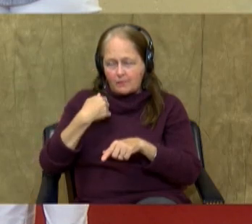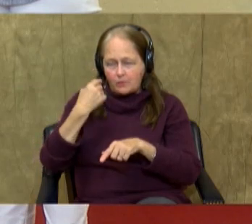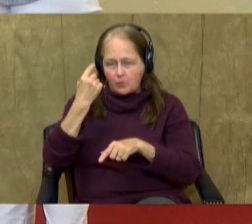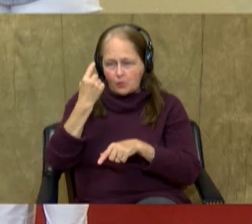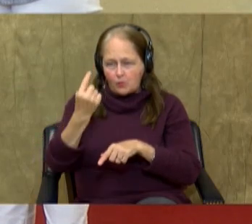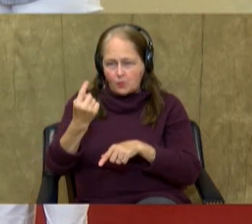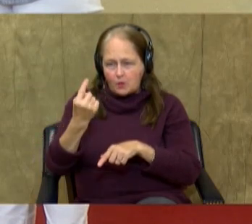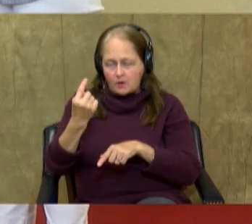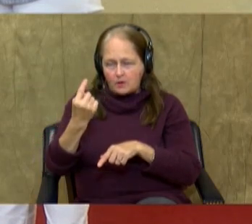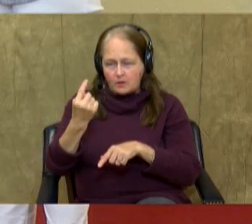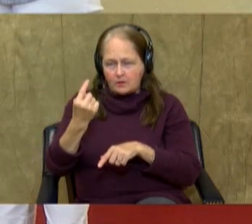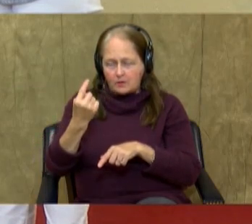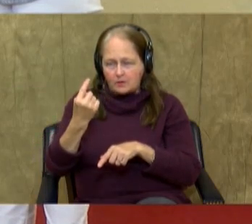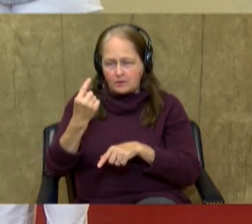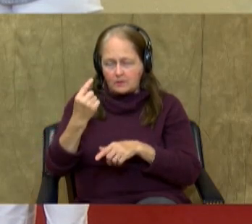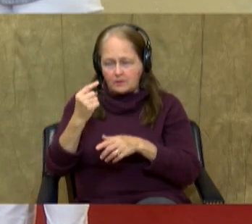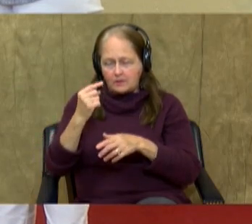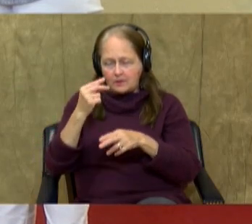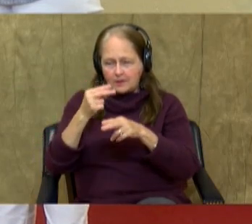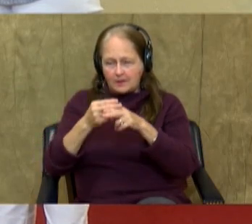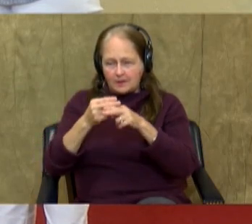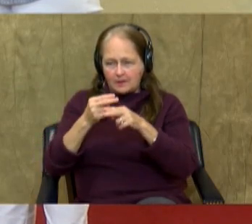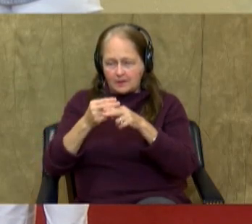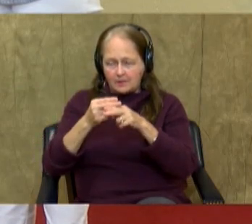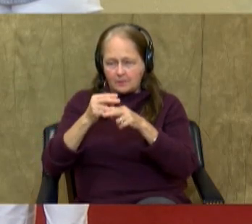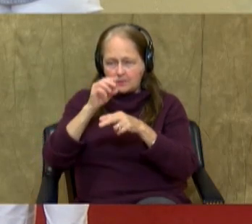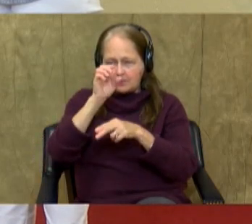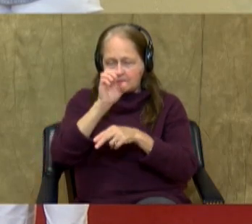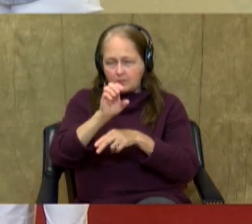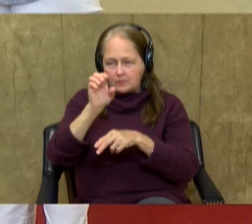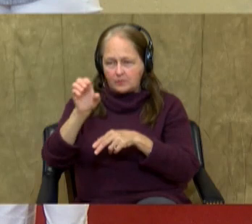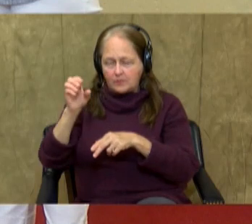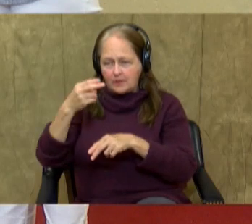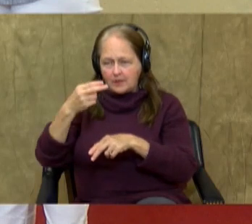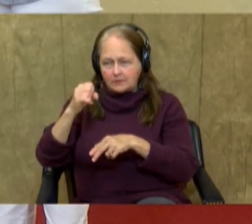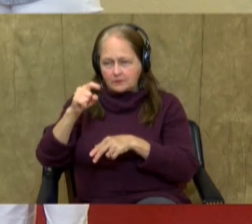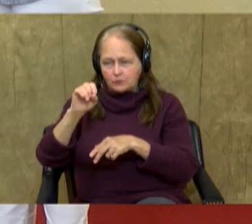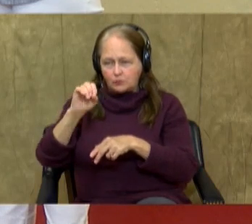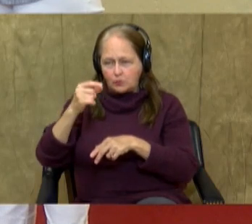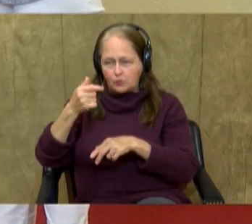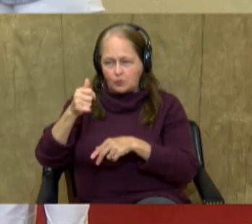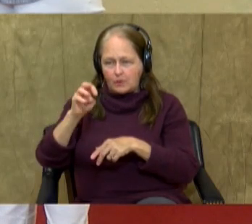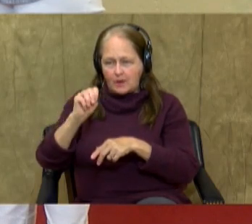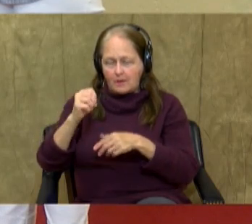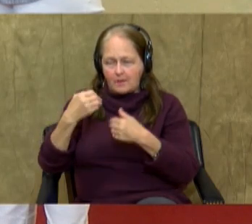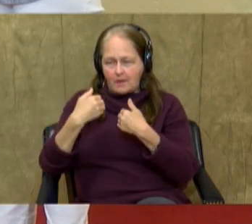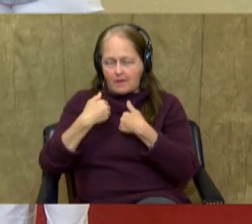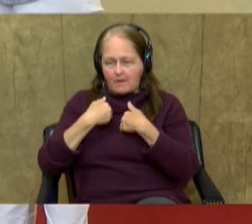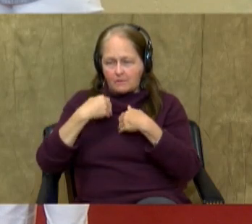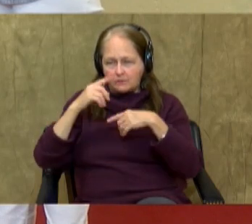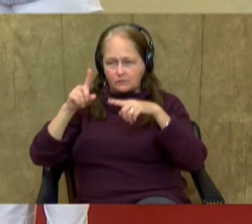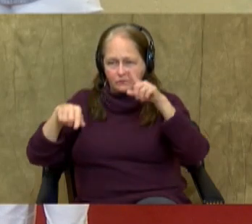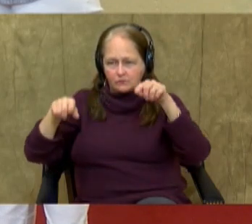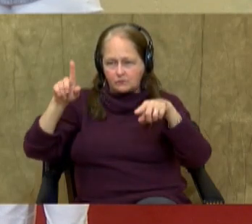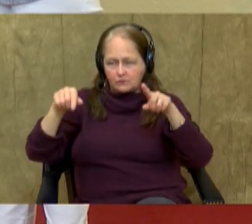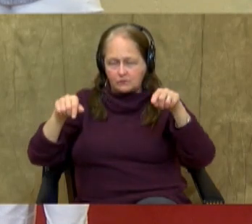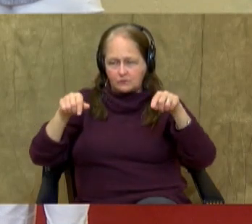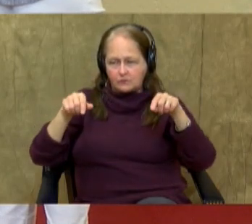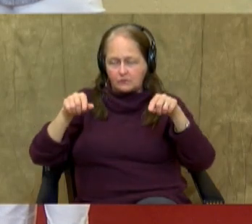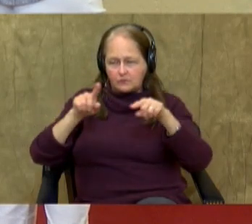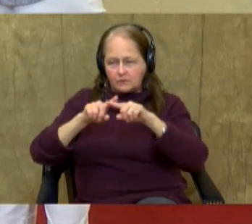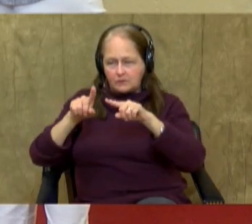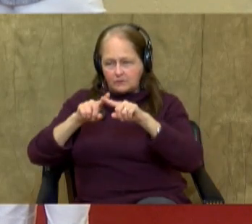single value that names each bar, and a histogram has a range of